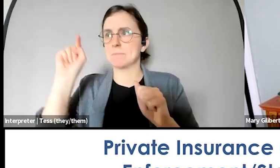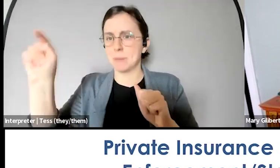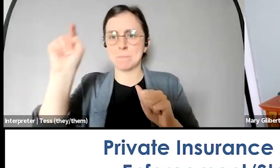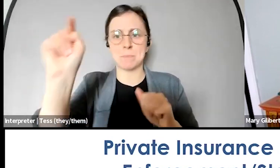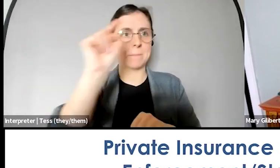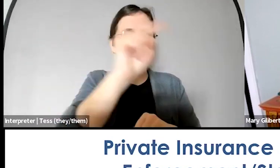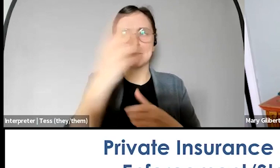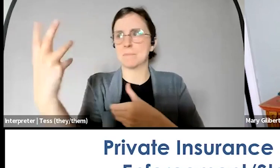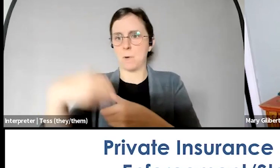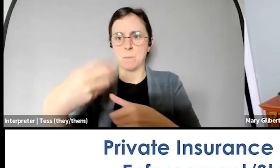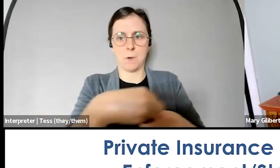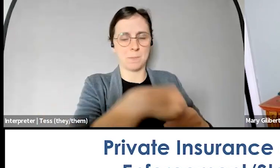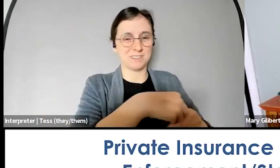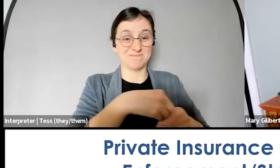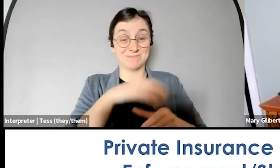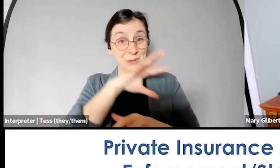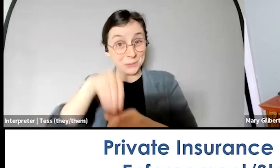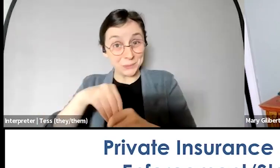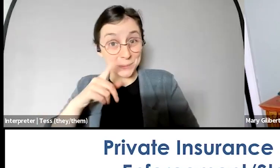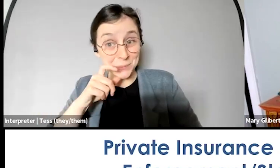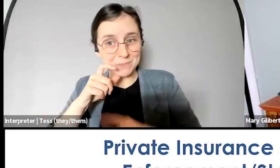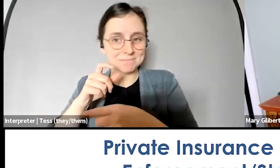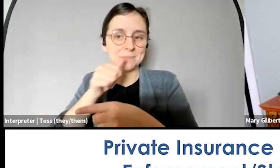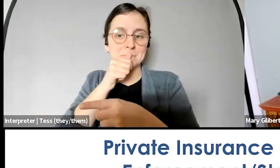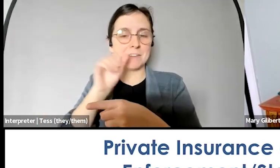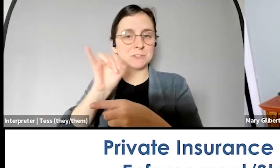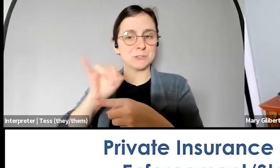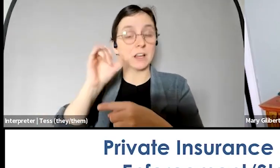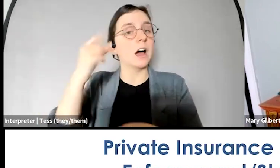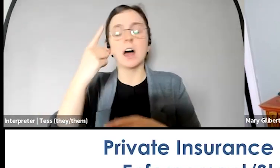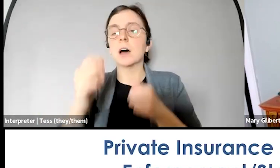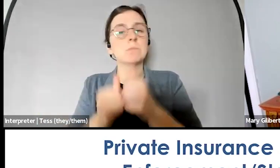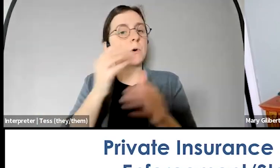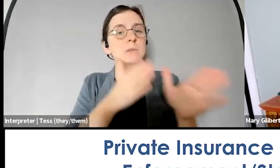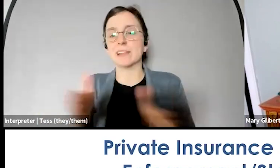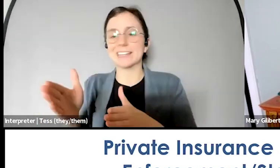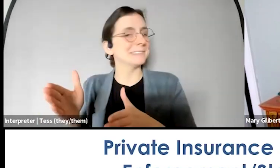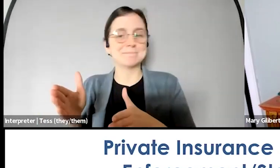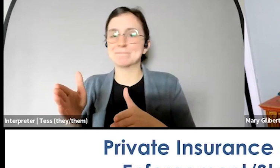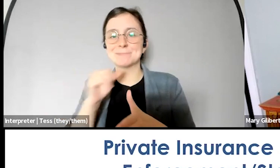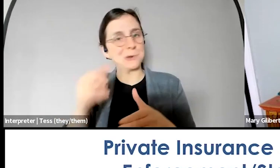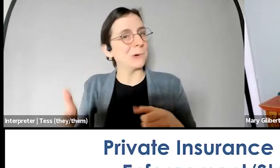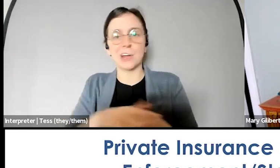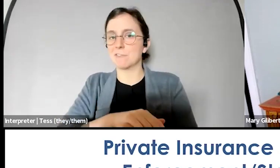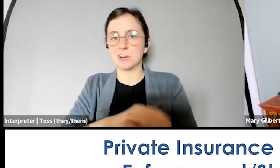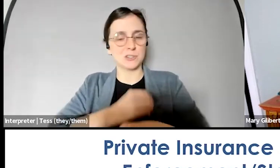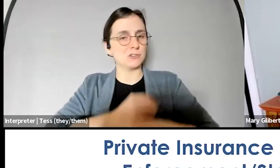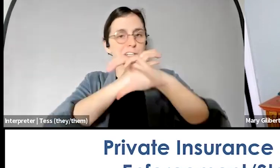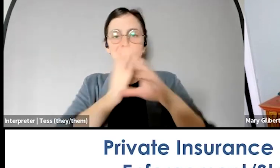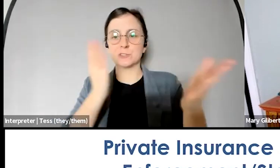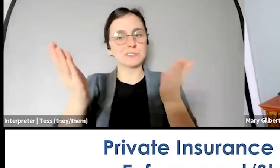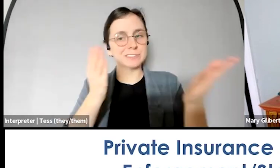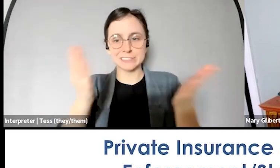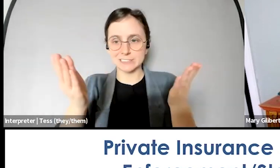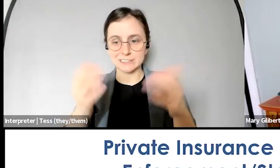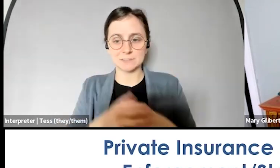right? Including private insurance. But most plans do not cover crisis services. And we and others have